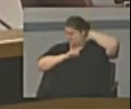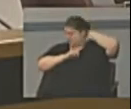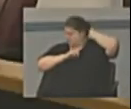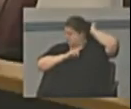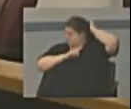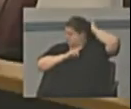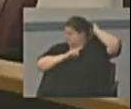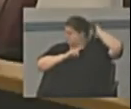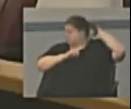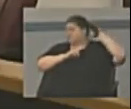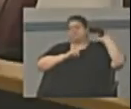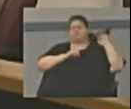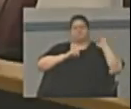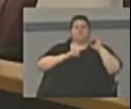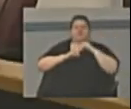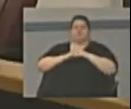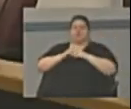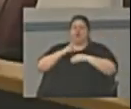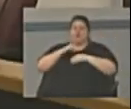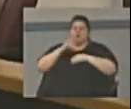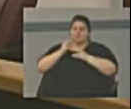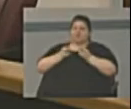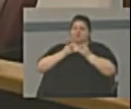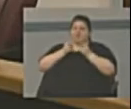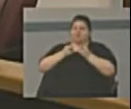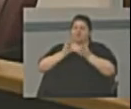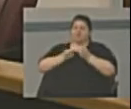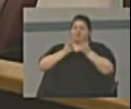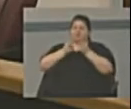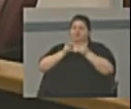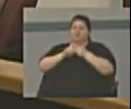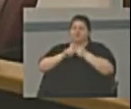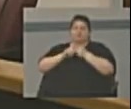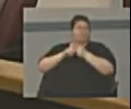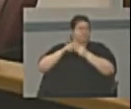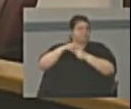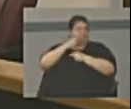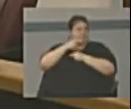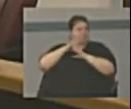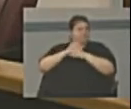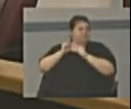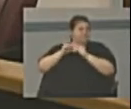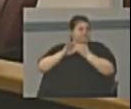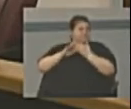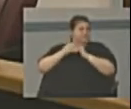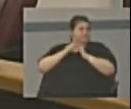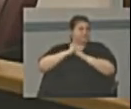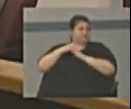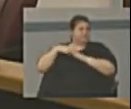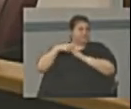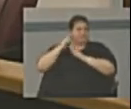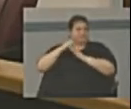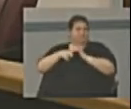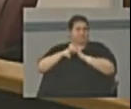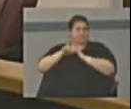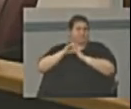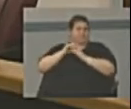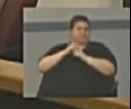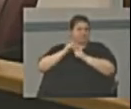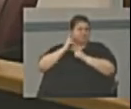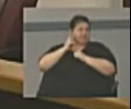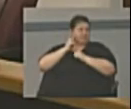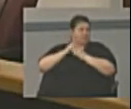we refer this to the Public Safety Committee for review, and we'll see what we can come up with. All right.